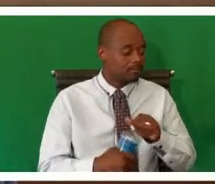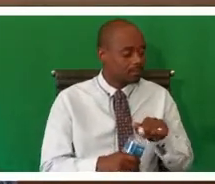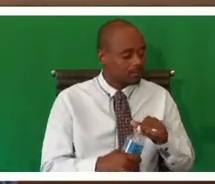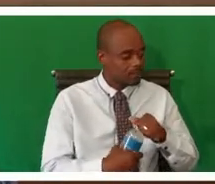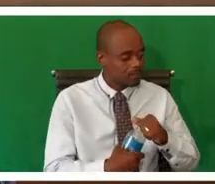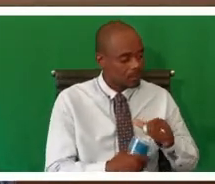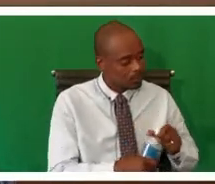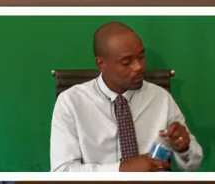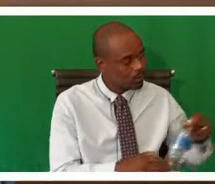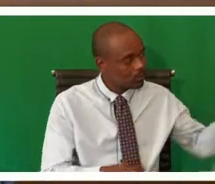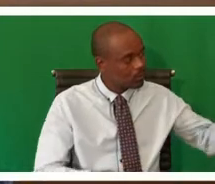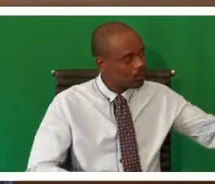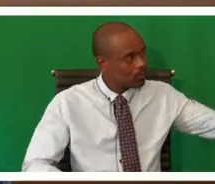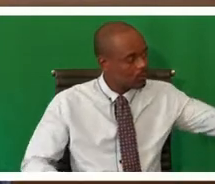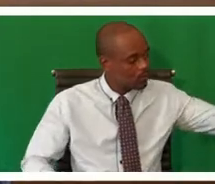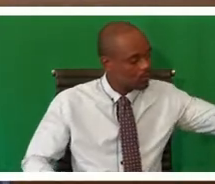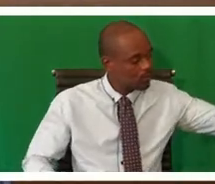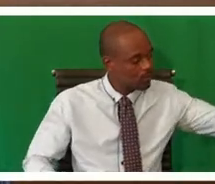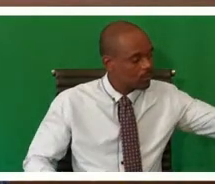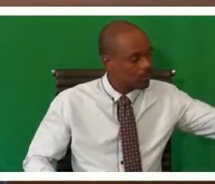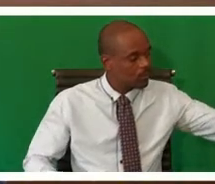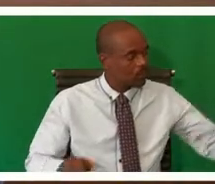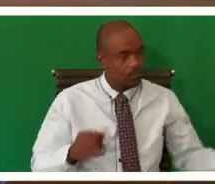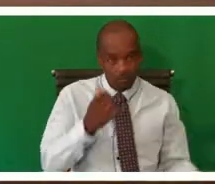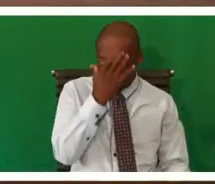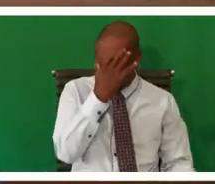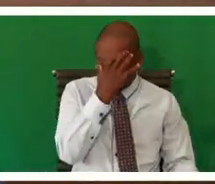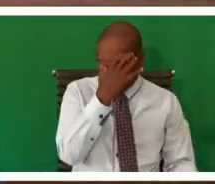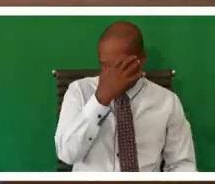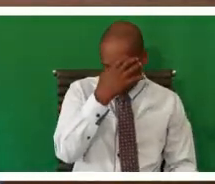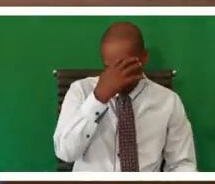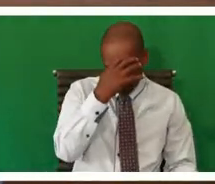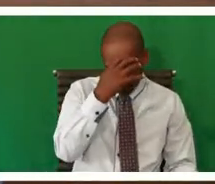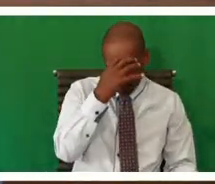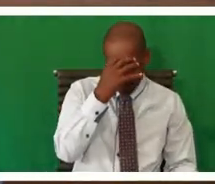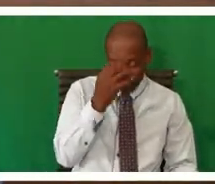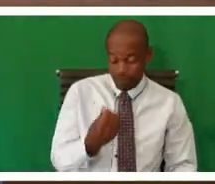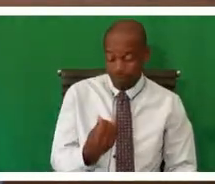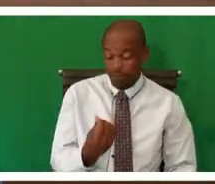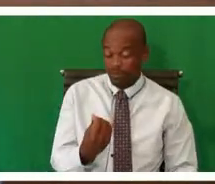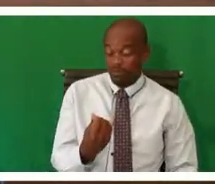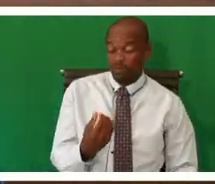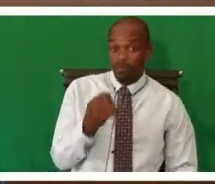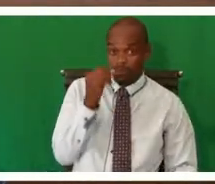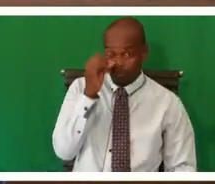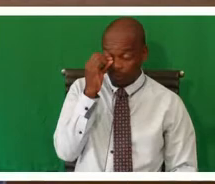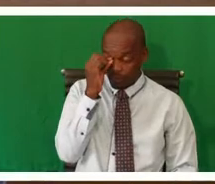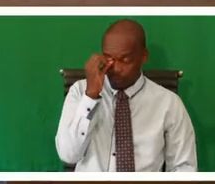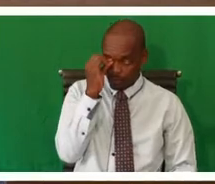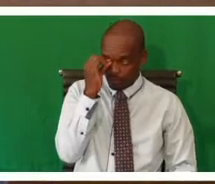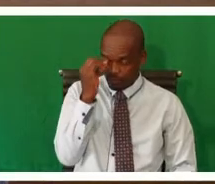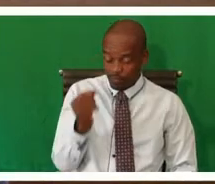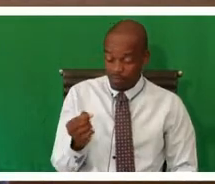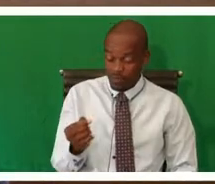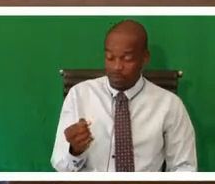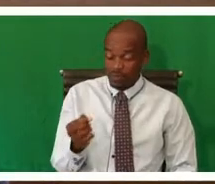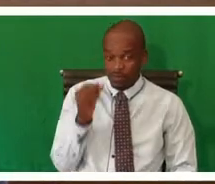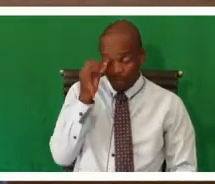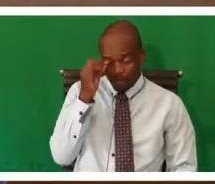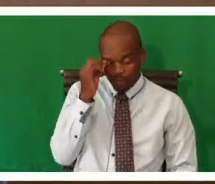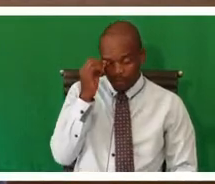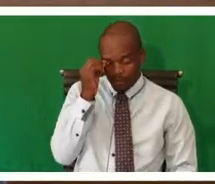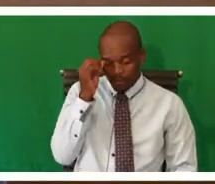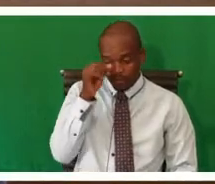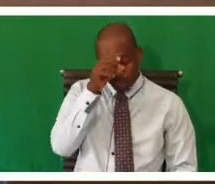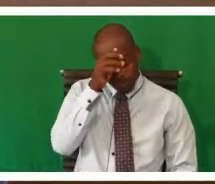waterfall farms in Thabo Mofutsanyana. Ba teng ke a tseba ka visual mona ba thabile haholo ba re ba ne ba sa